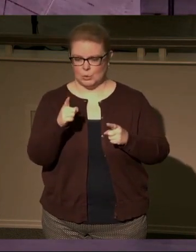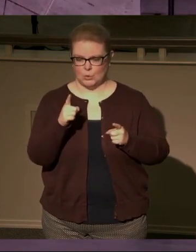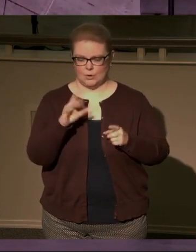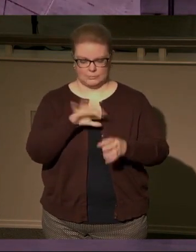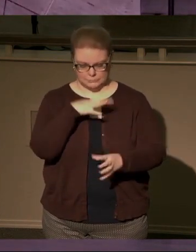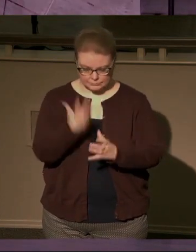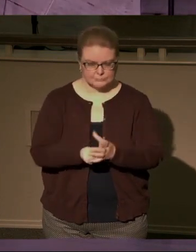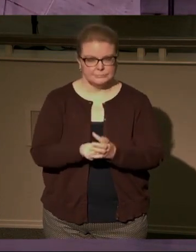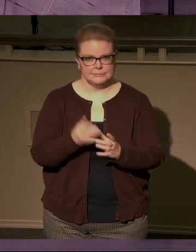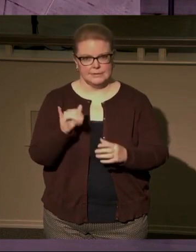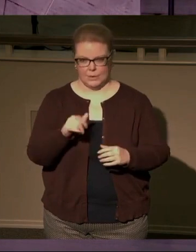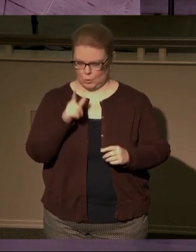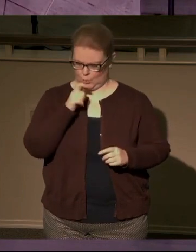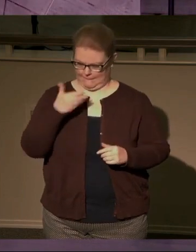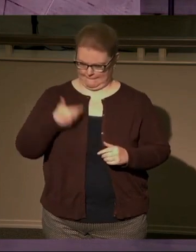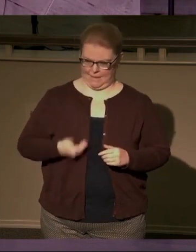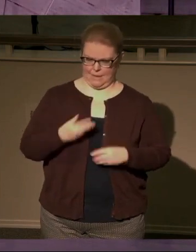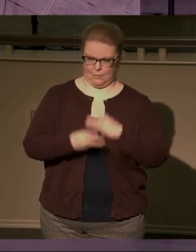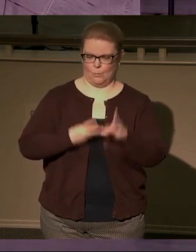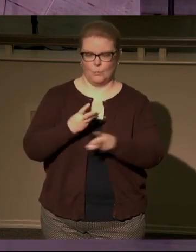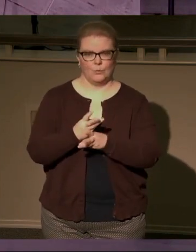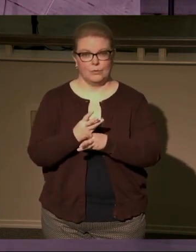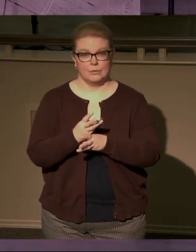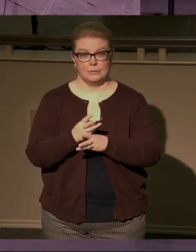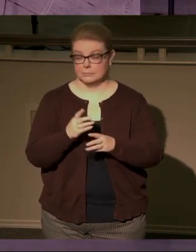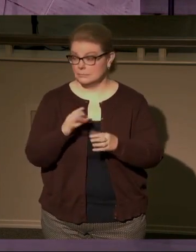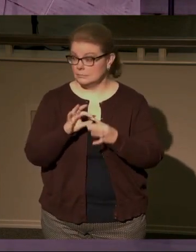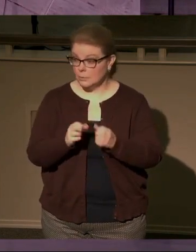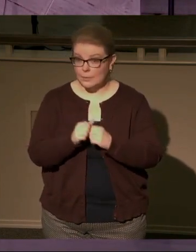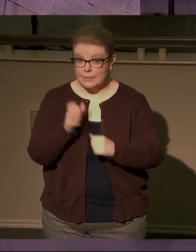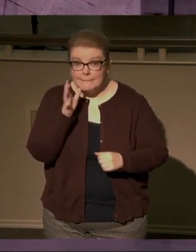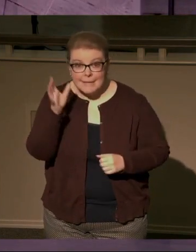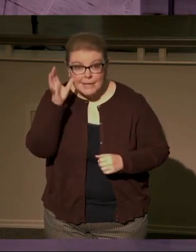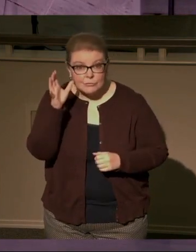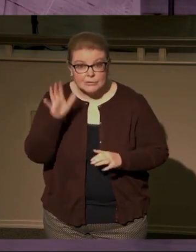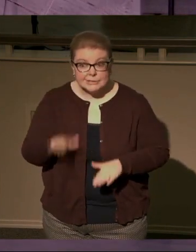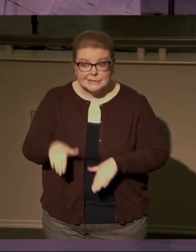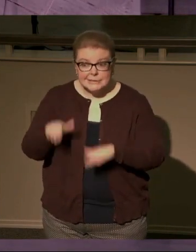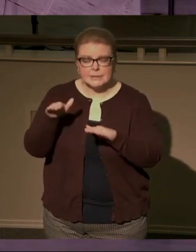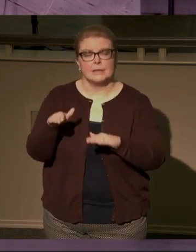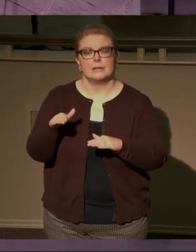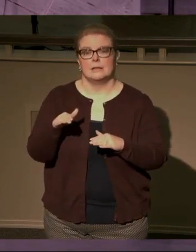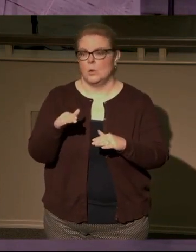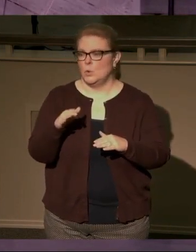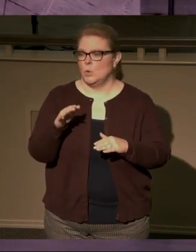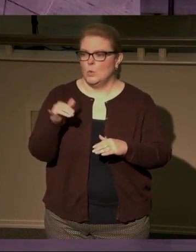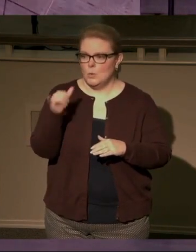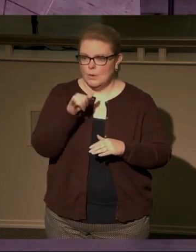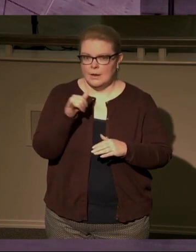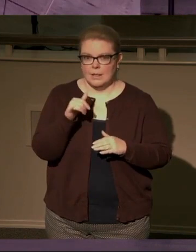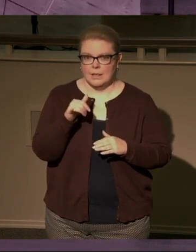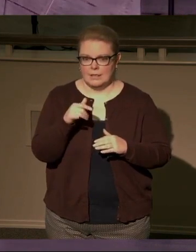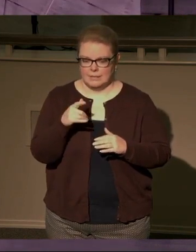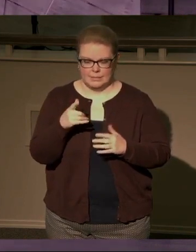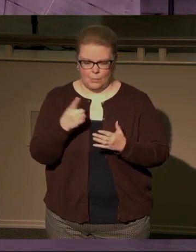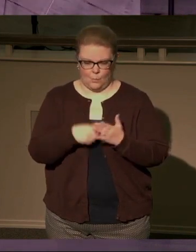world. In fact, when it comes to parenting, I want you to know the competition that generally is going on in our